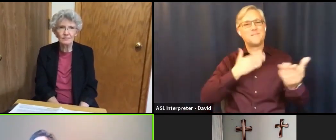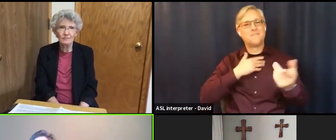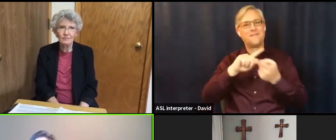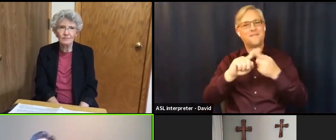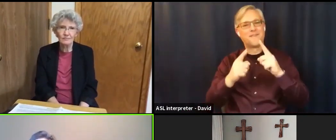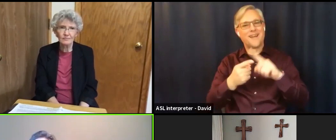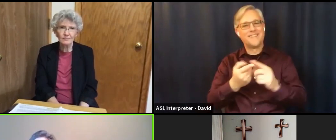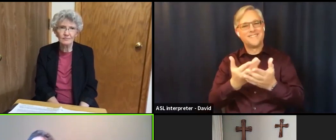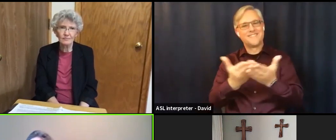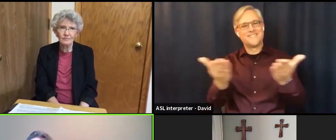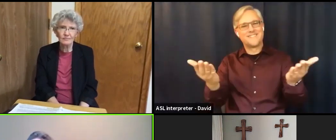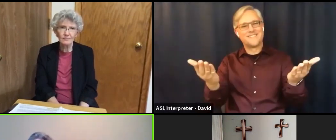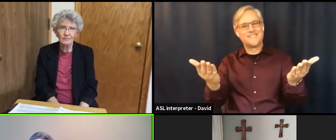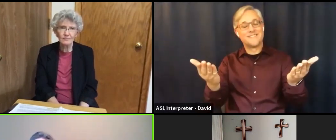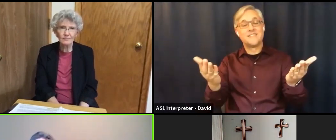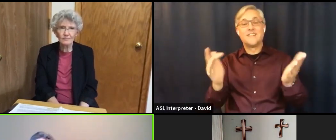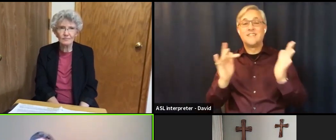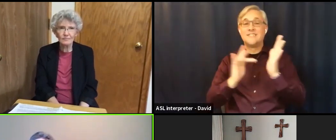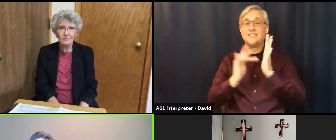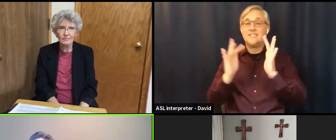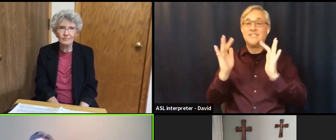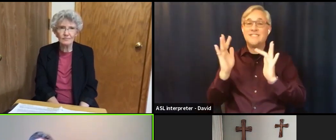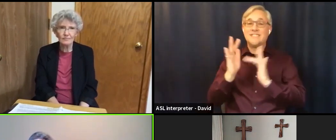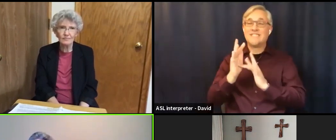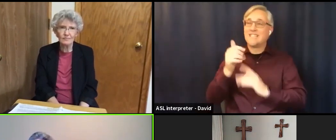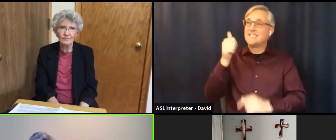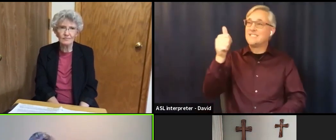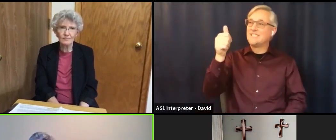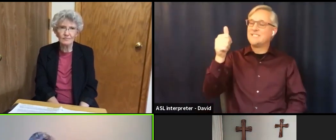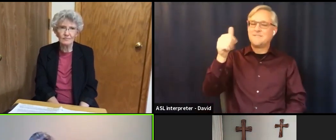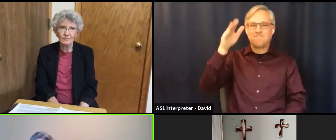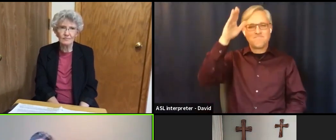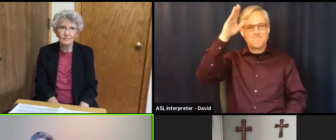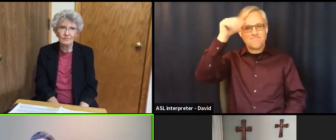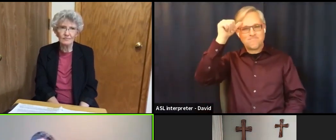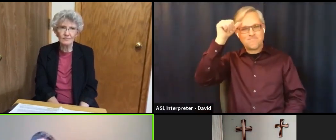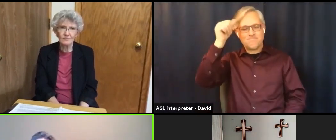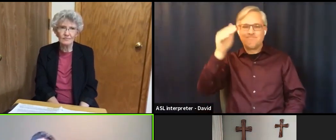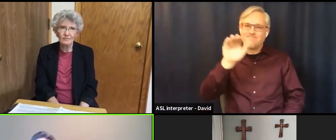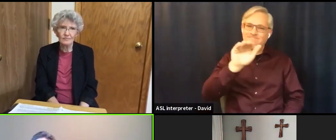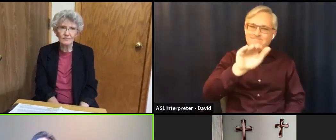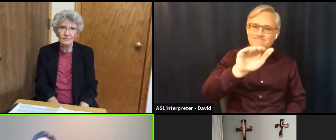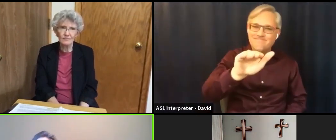Jesus persistently invites us into the work of God.